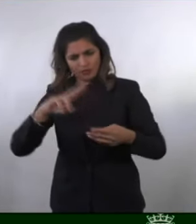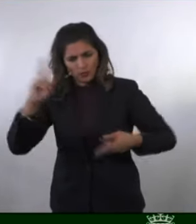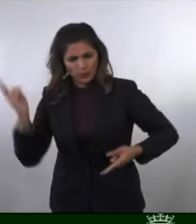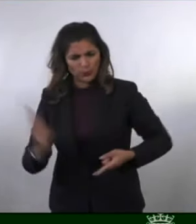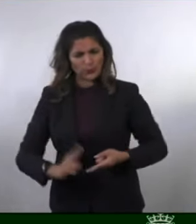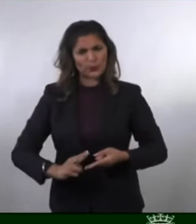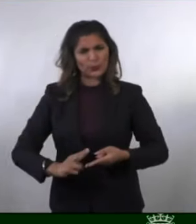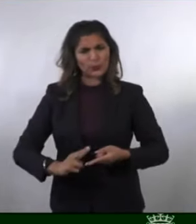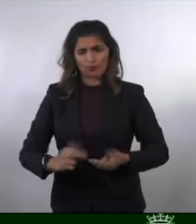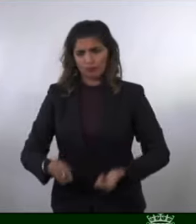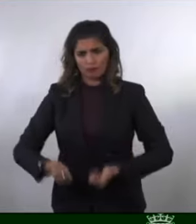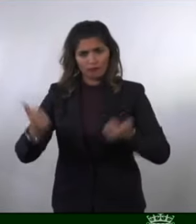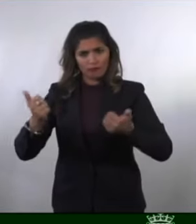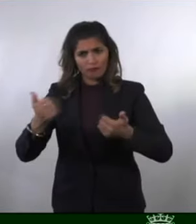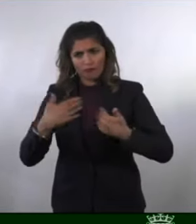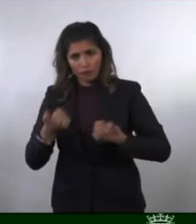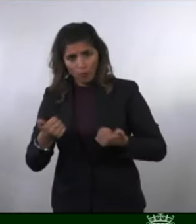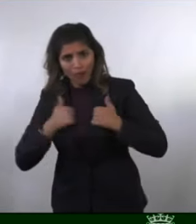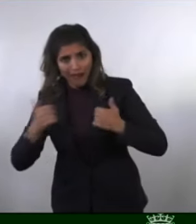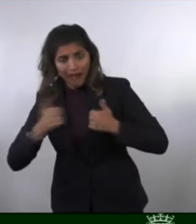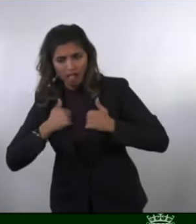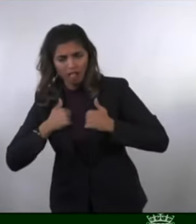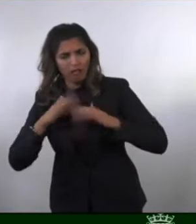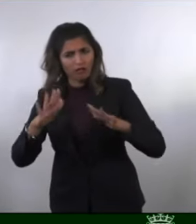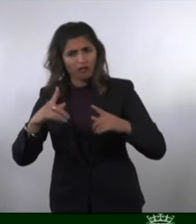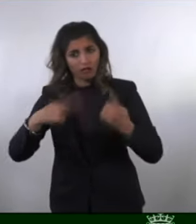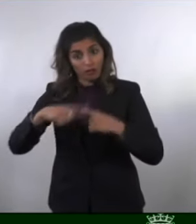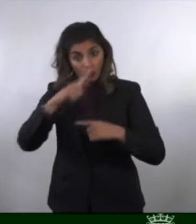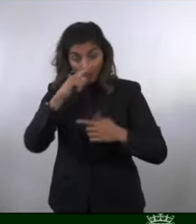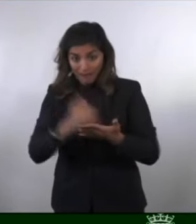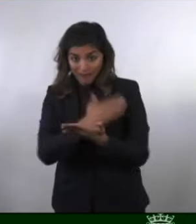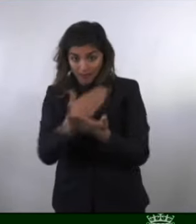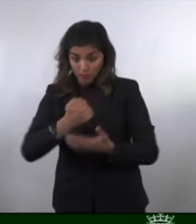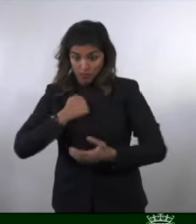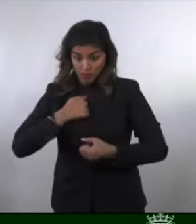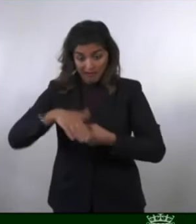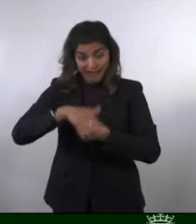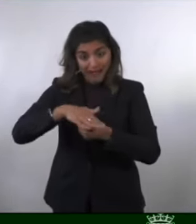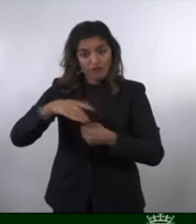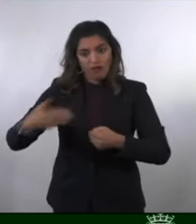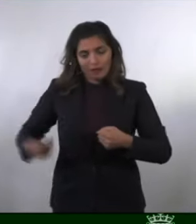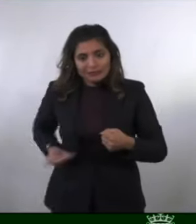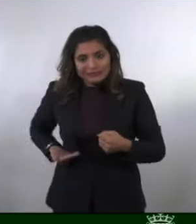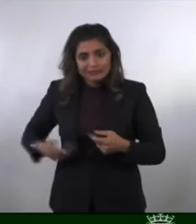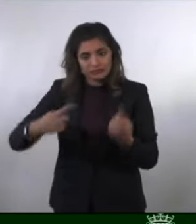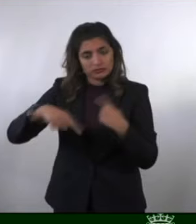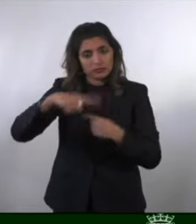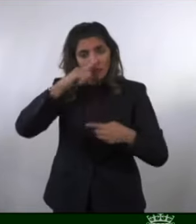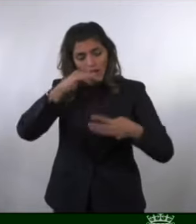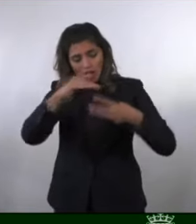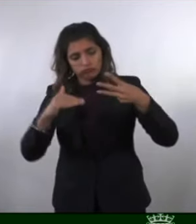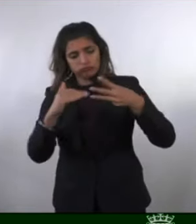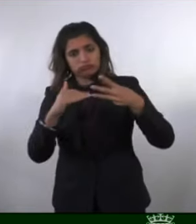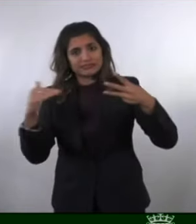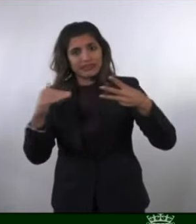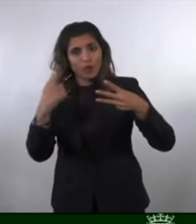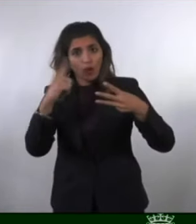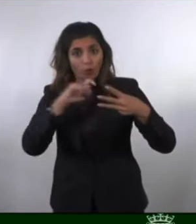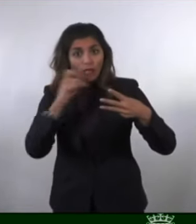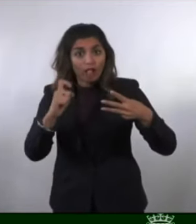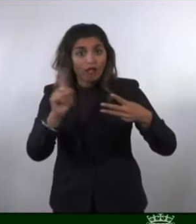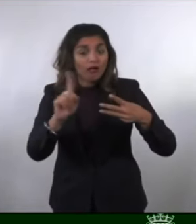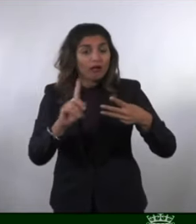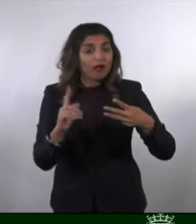of the county when it comes to that tiering system. So can the Prime Minister reassure my constituents and businesses who operate in my constituency that